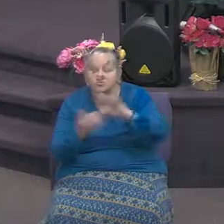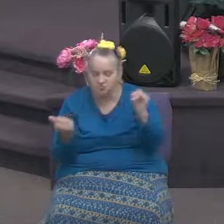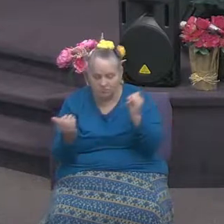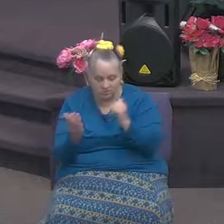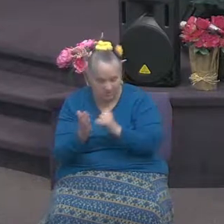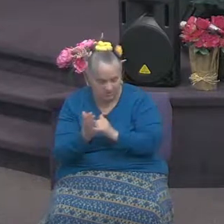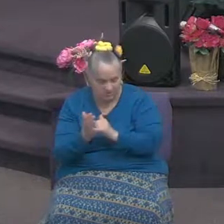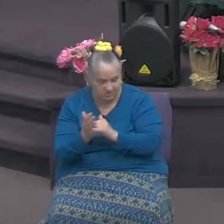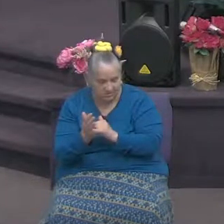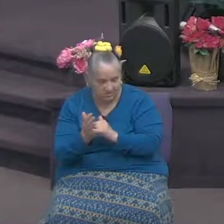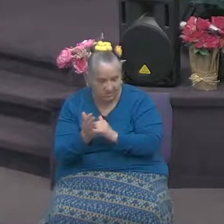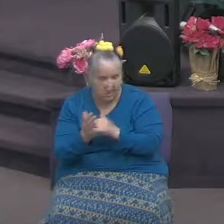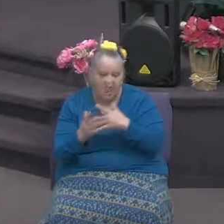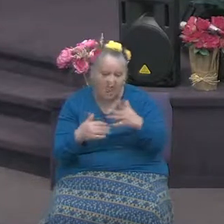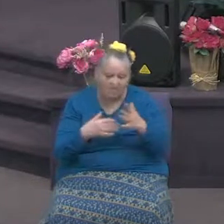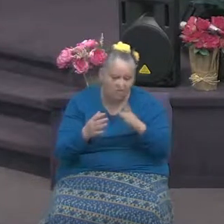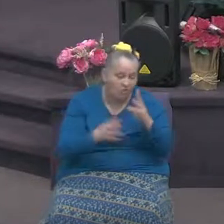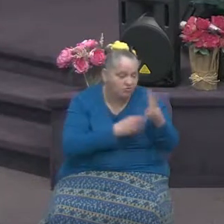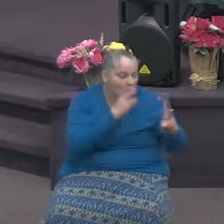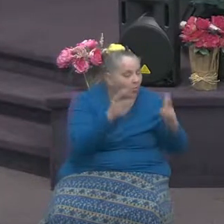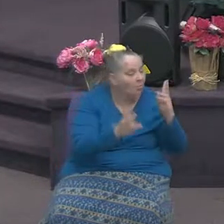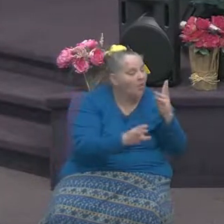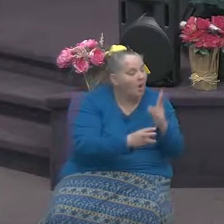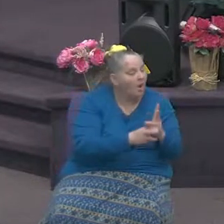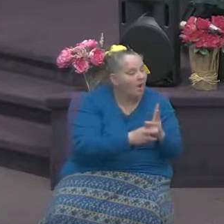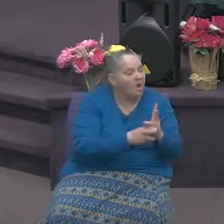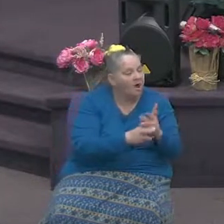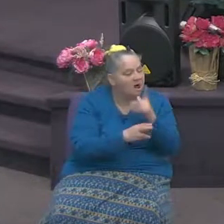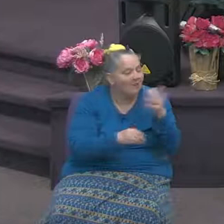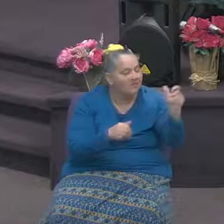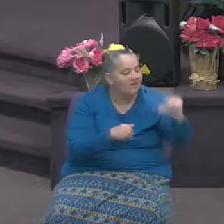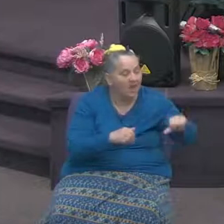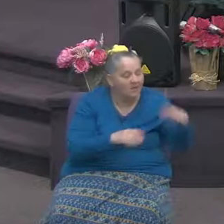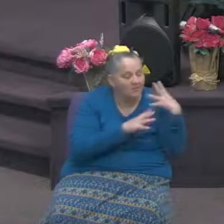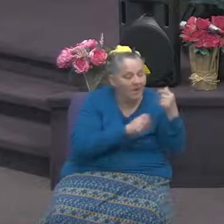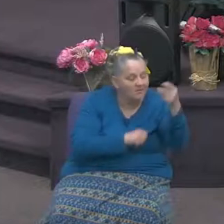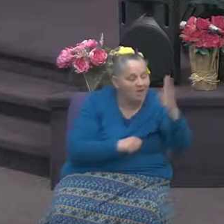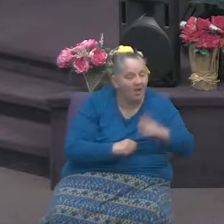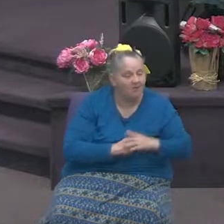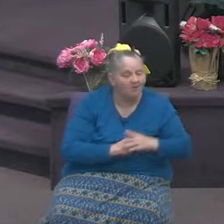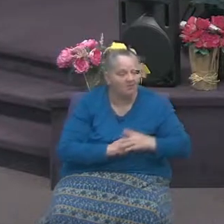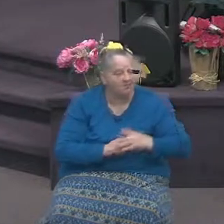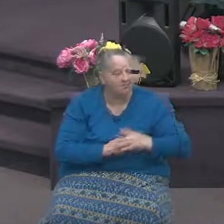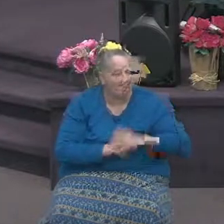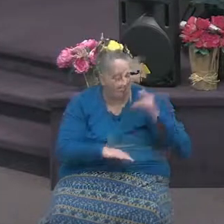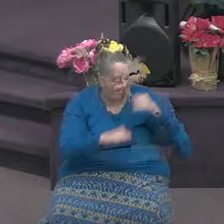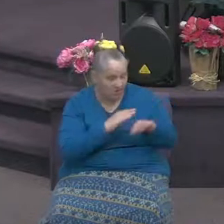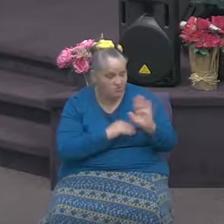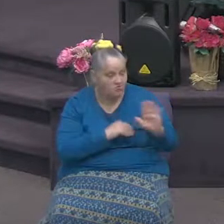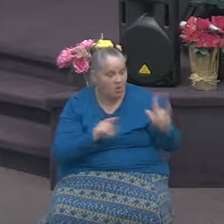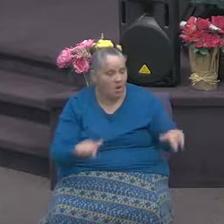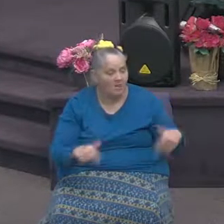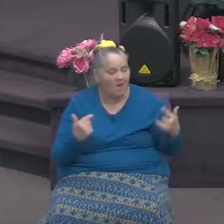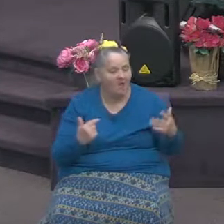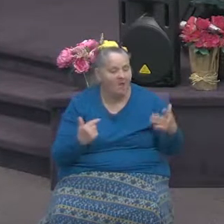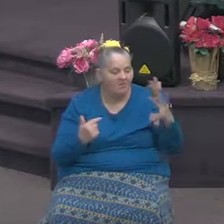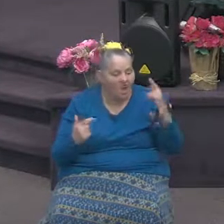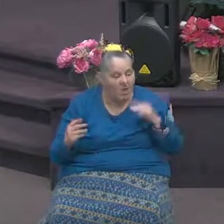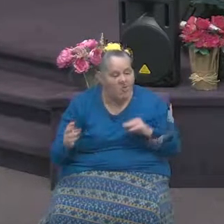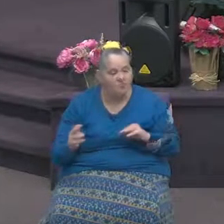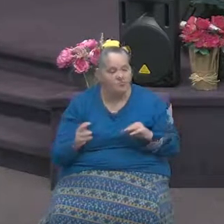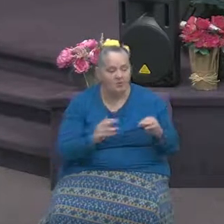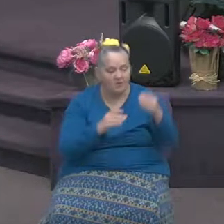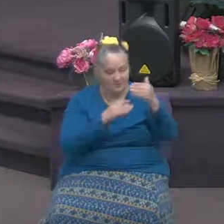it. And even those of the world will not be able to deny the power of God that was in your life by you